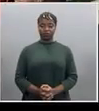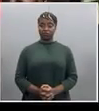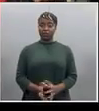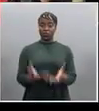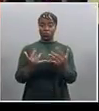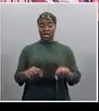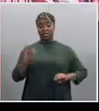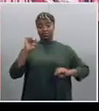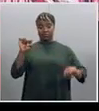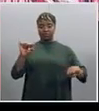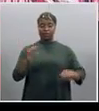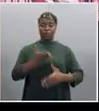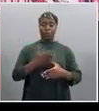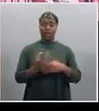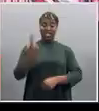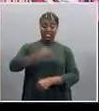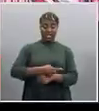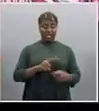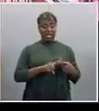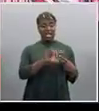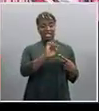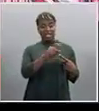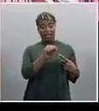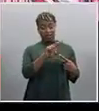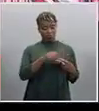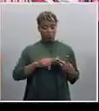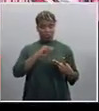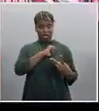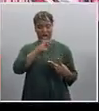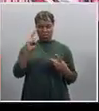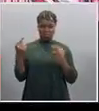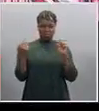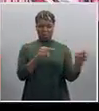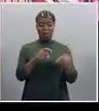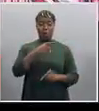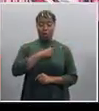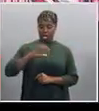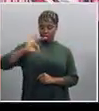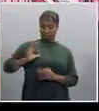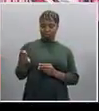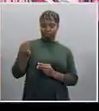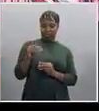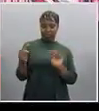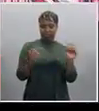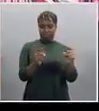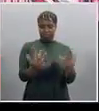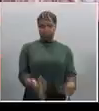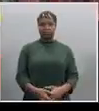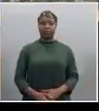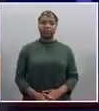Trade union federations SAFTU and Cosatu criticize each other on Workers' Day at odds over the minimum wage.